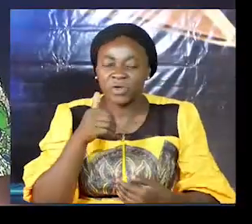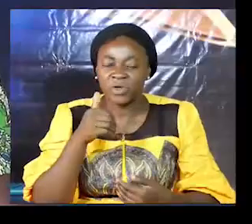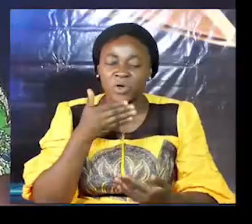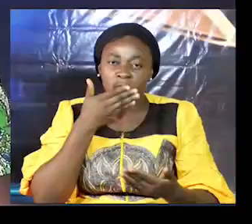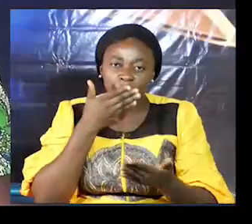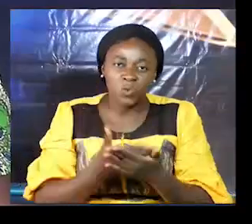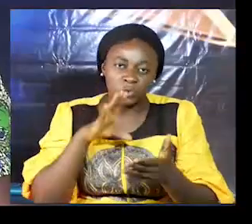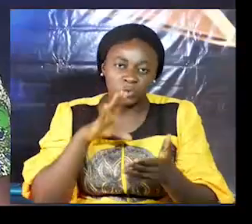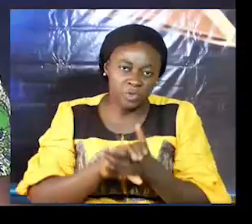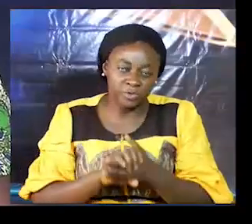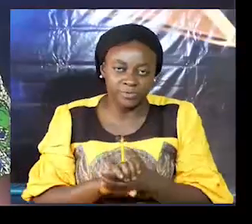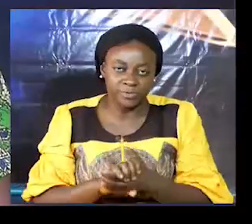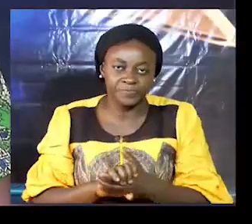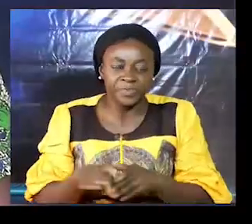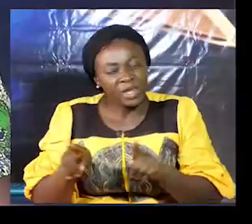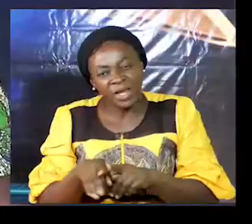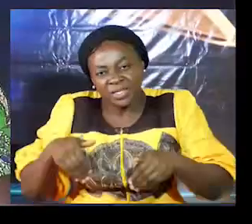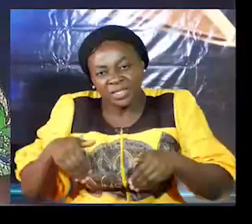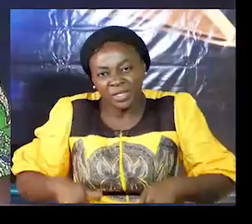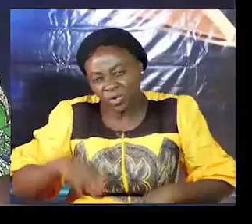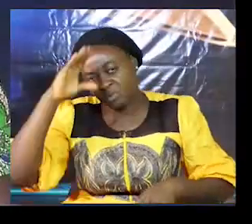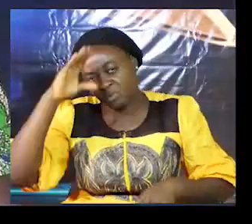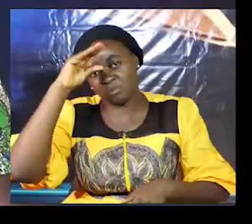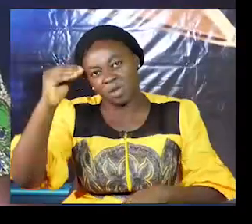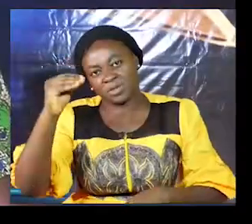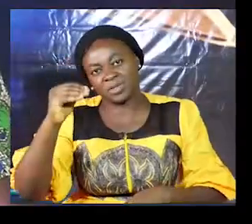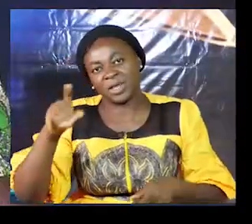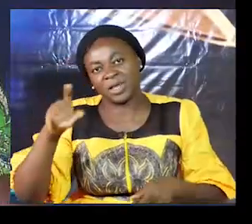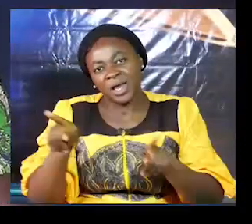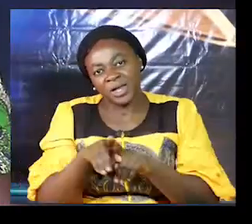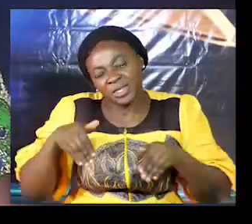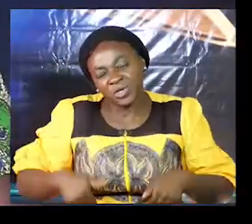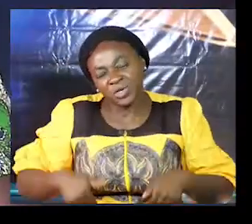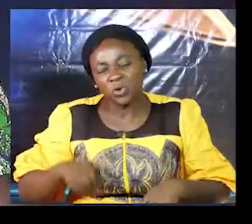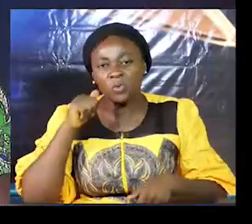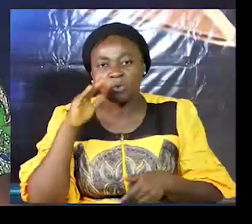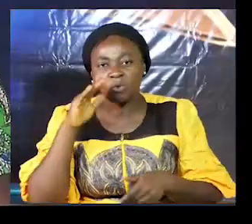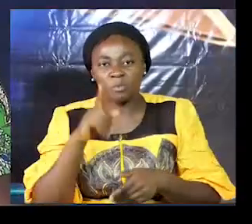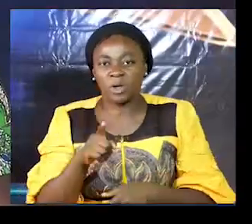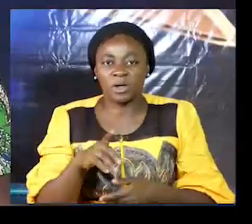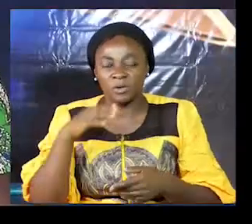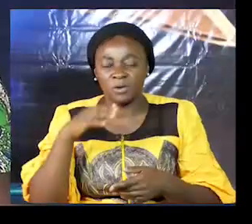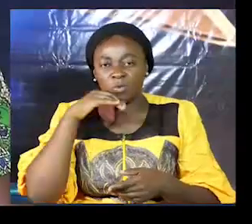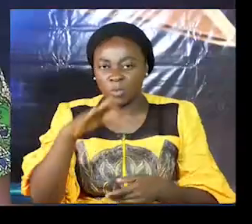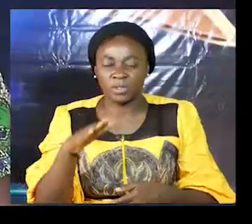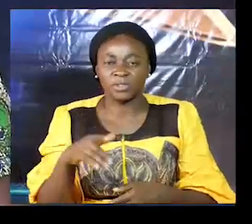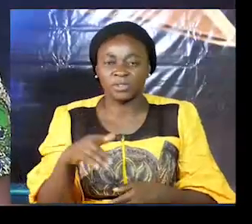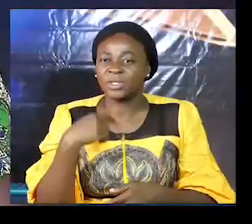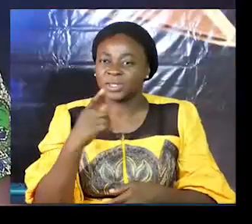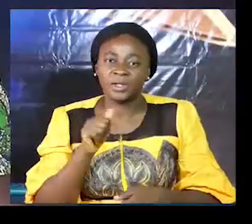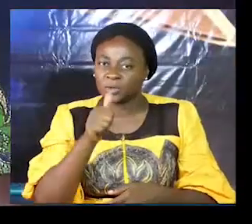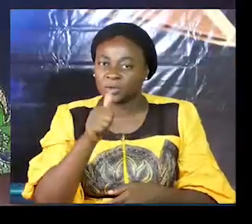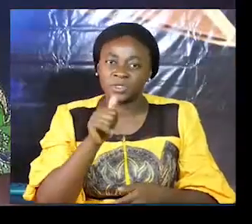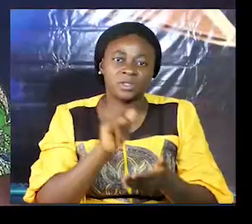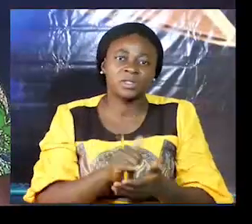you pray and say, Lord, I will wait. I will not be in a haste. I will not choose for myself. Adam received a